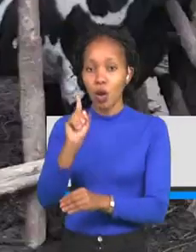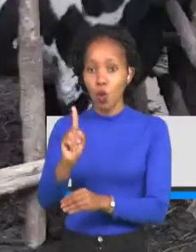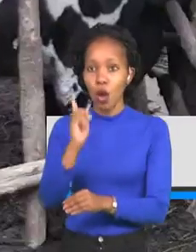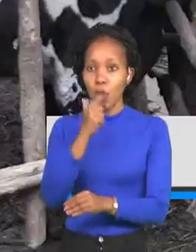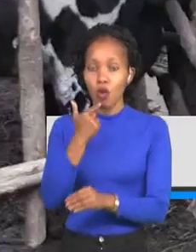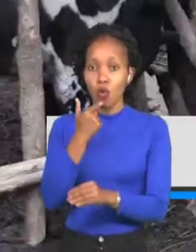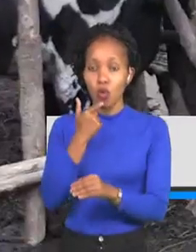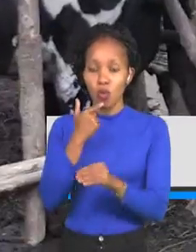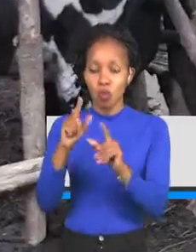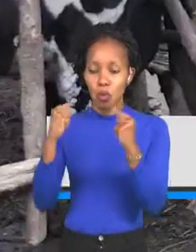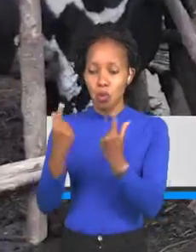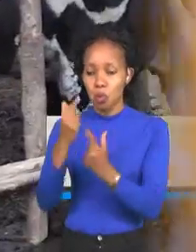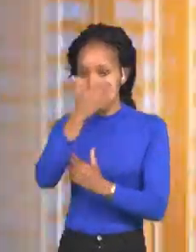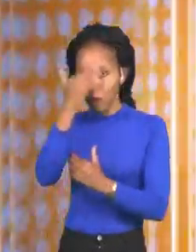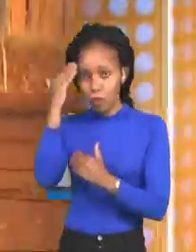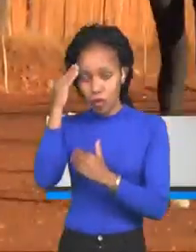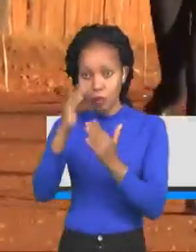across ethnic divides in Rwanda.